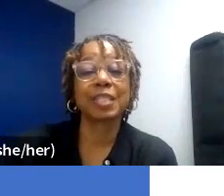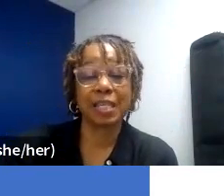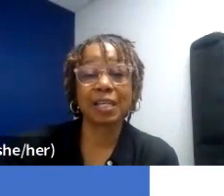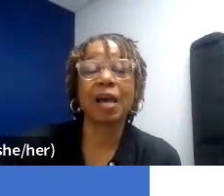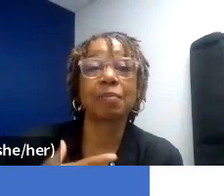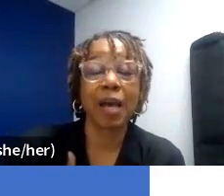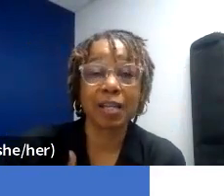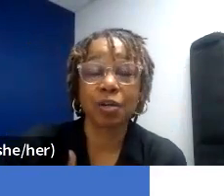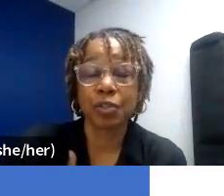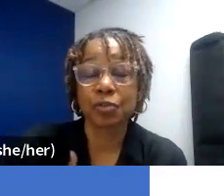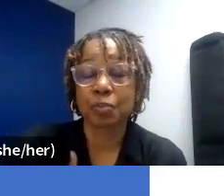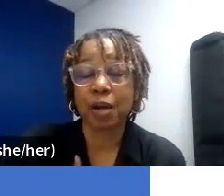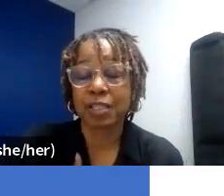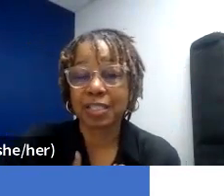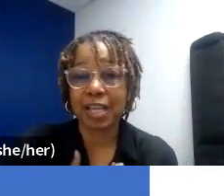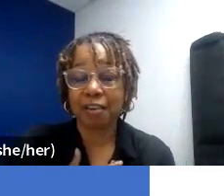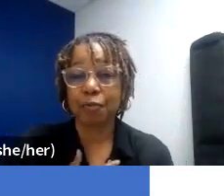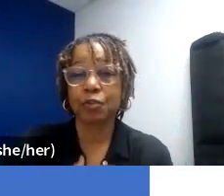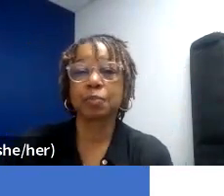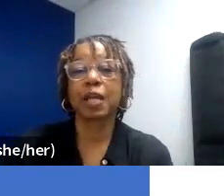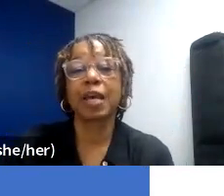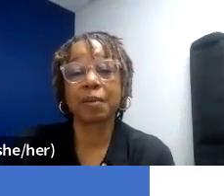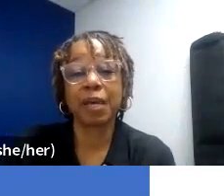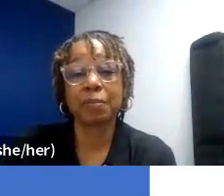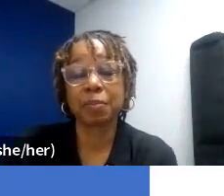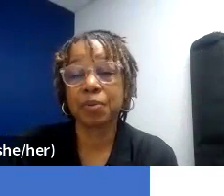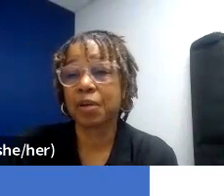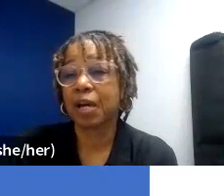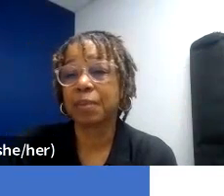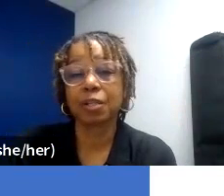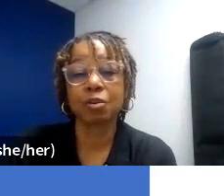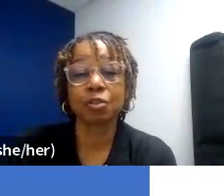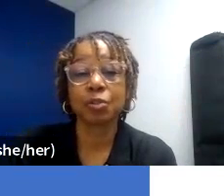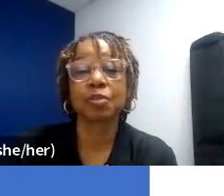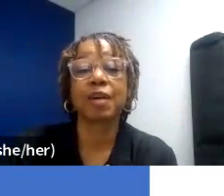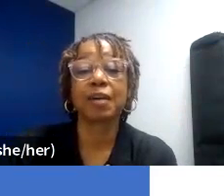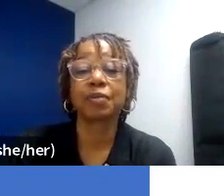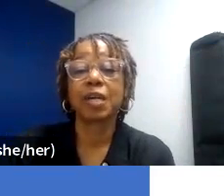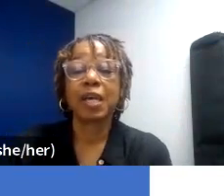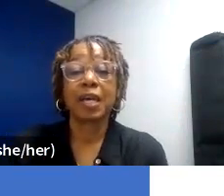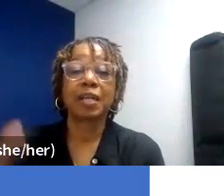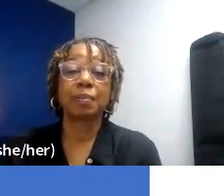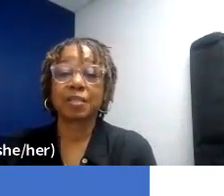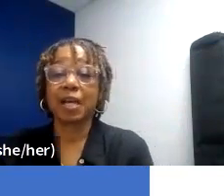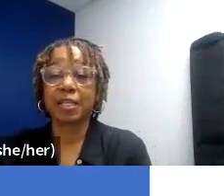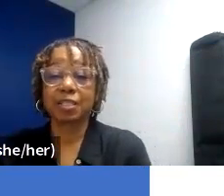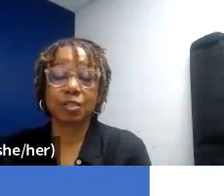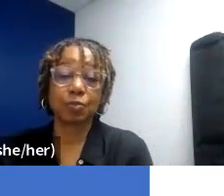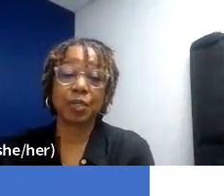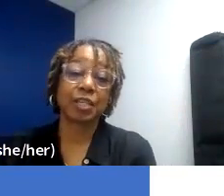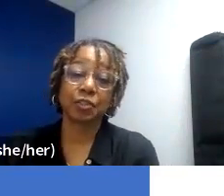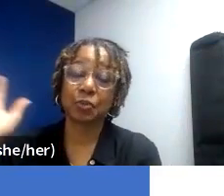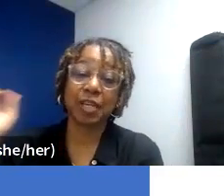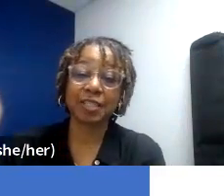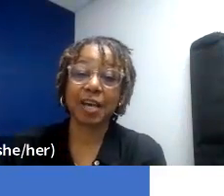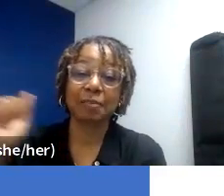how we did. I'm not a Reunion Project staff person, but I am a member. I am a long-term survivor, and I'm excited to